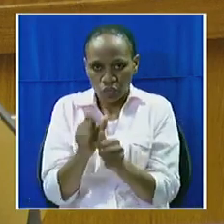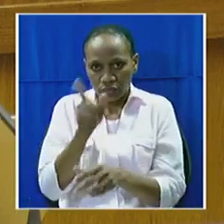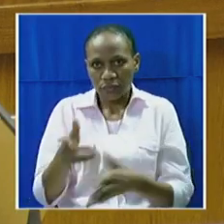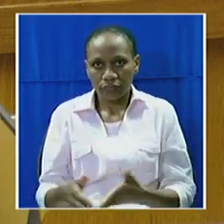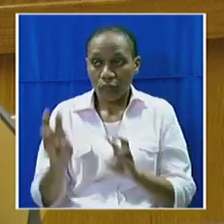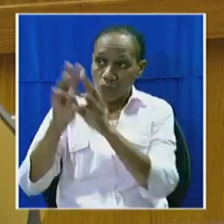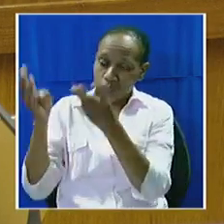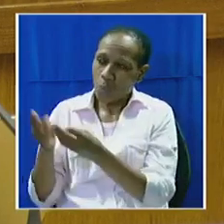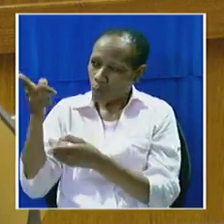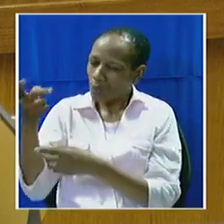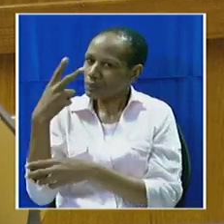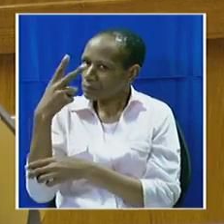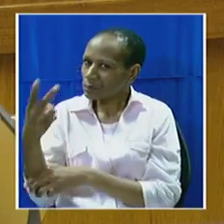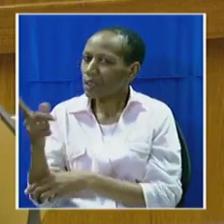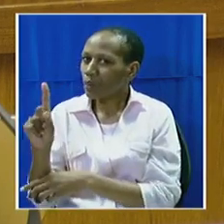is experiencing an